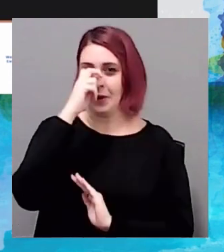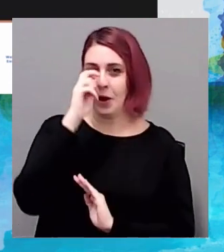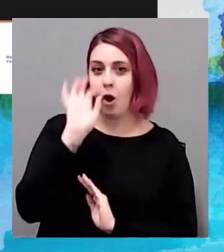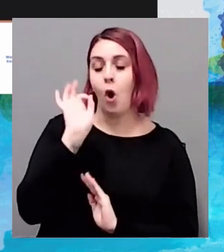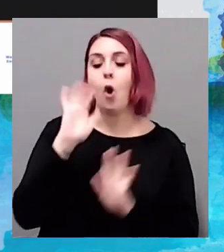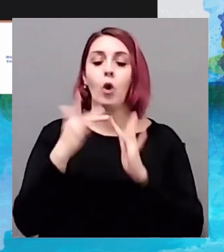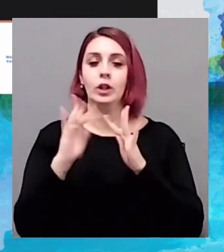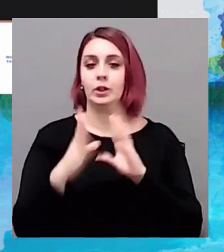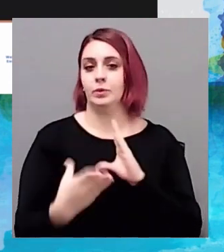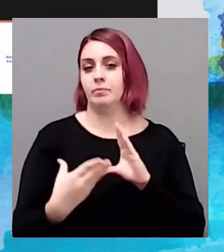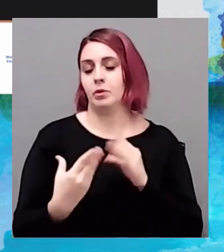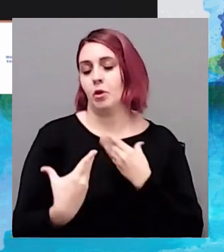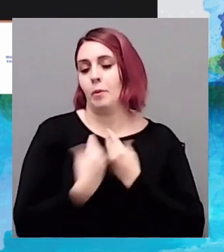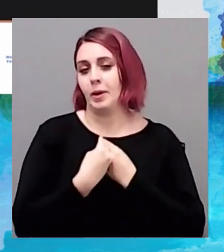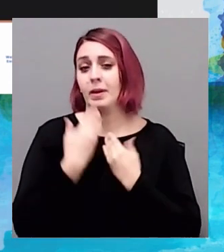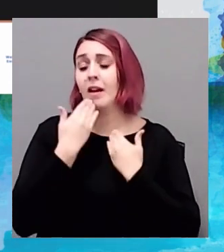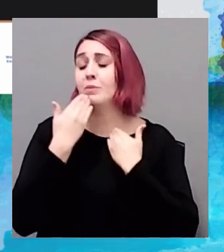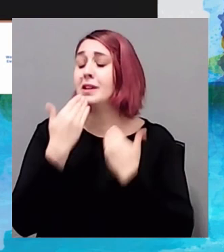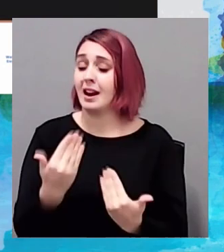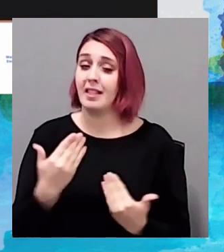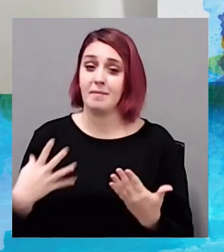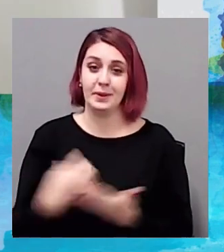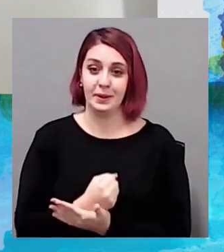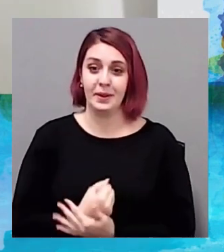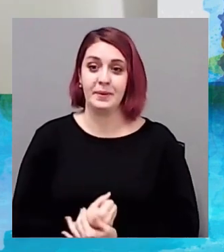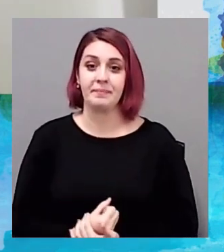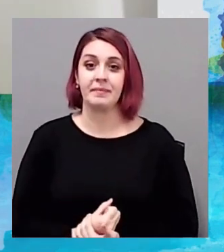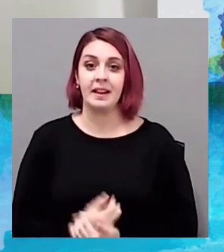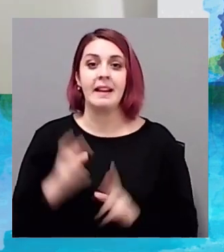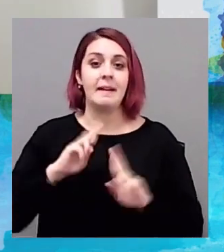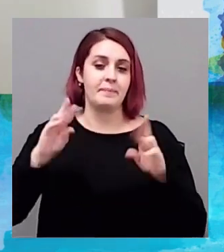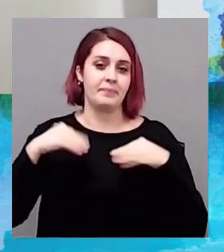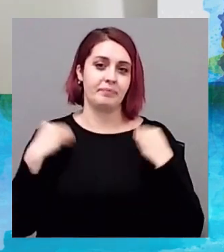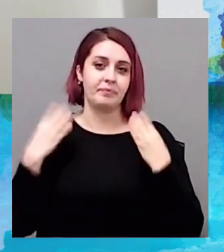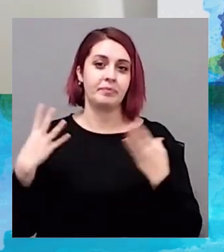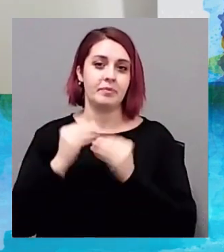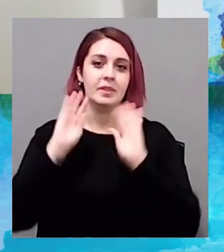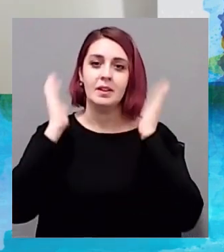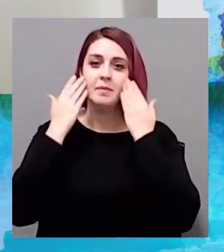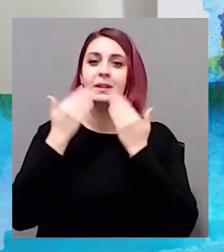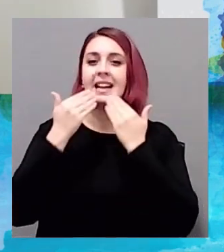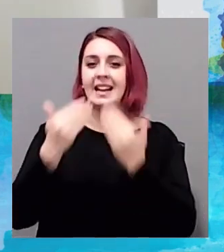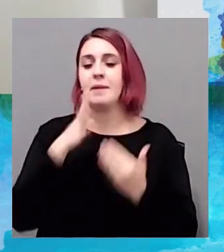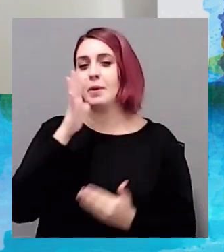to take a look or to get in touch with me. So thanks very much. I hope that you enjoyed that.